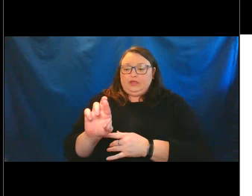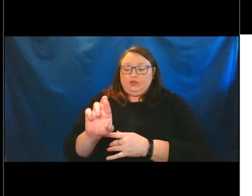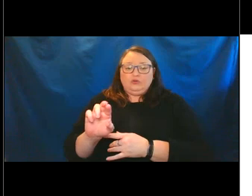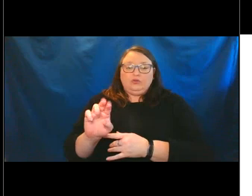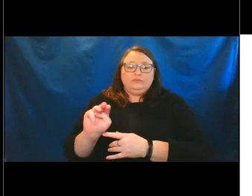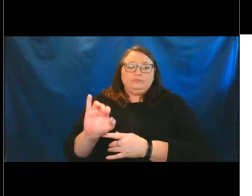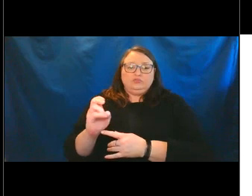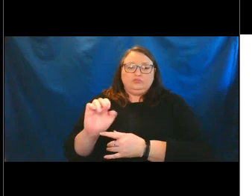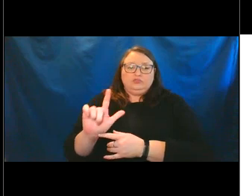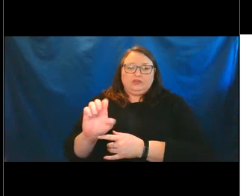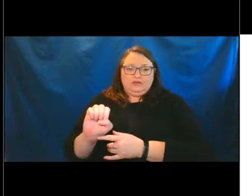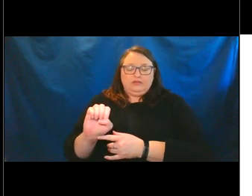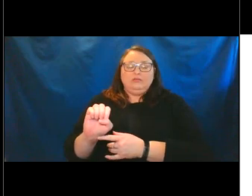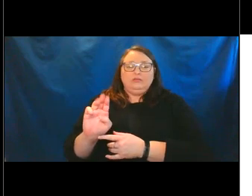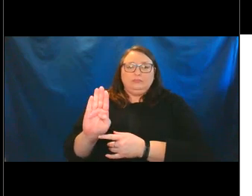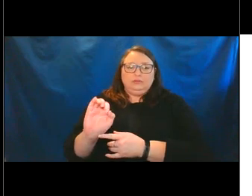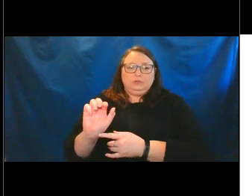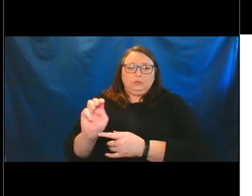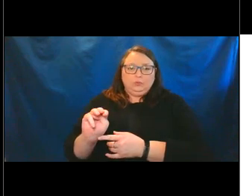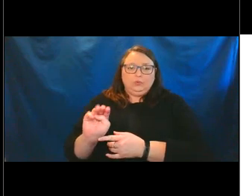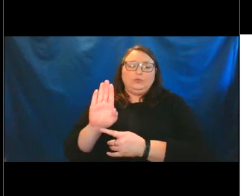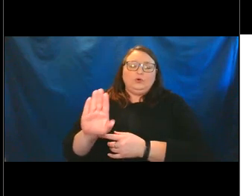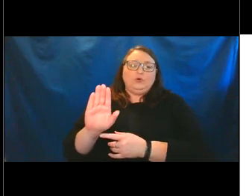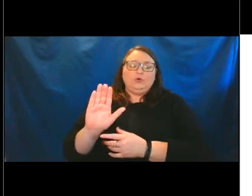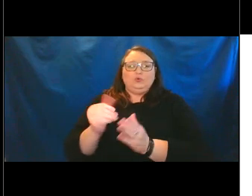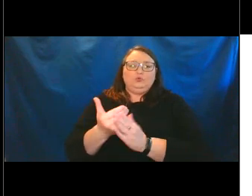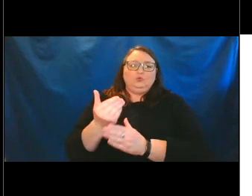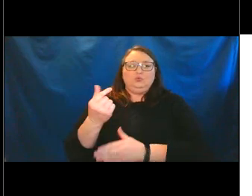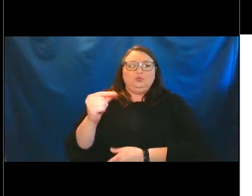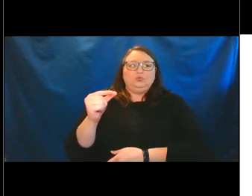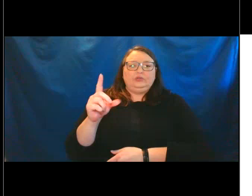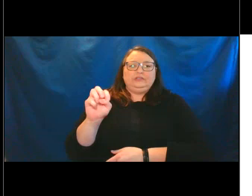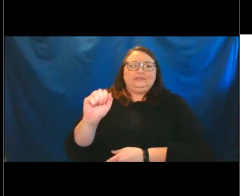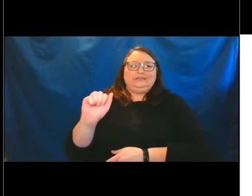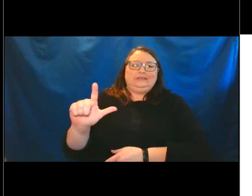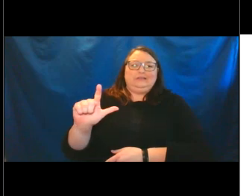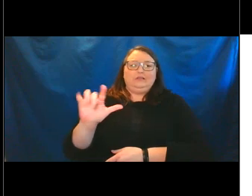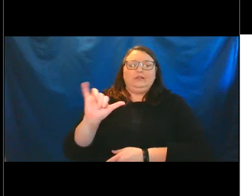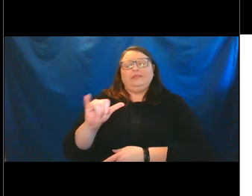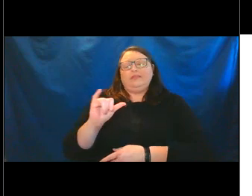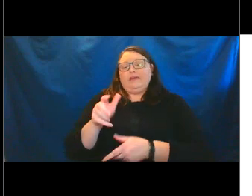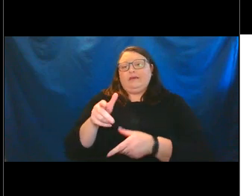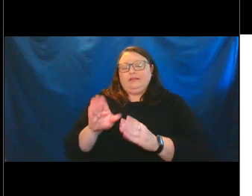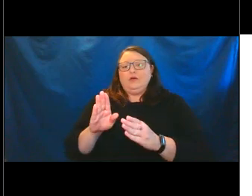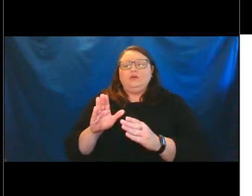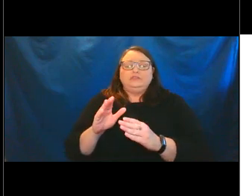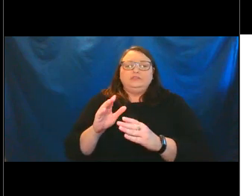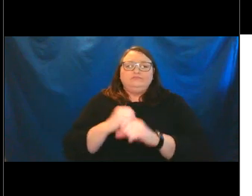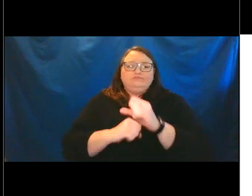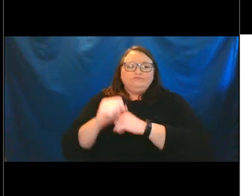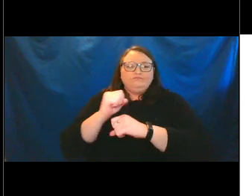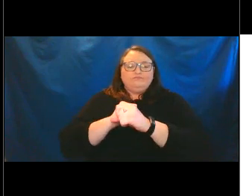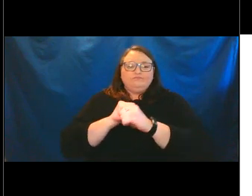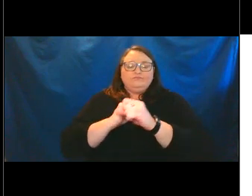Deal, which provides an implementation framework for achieving our goals. We've already invested quite a